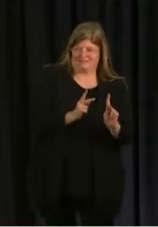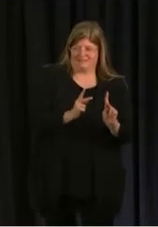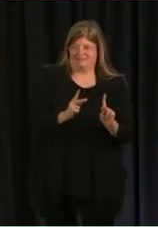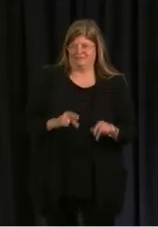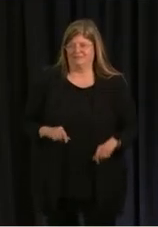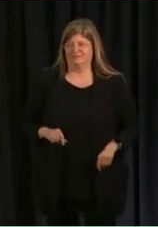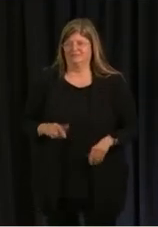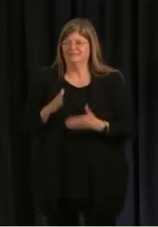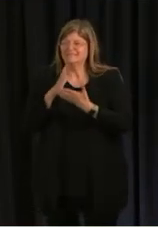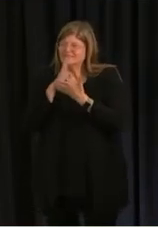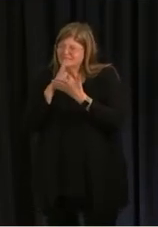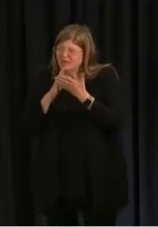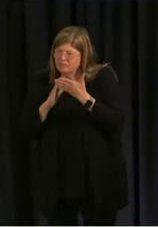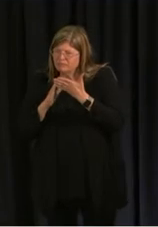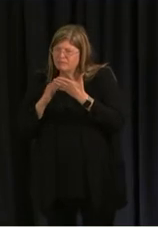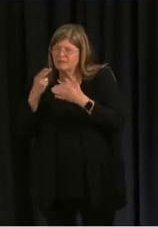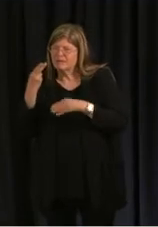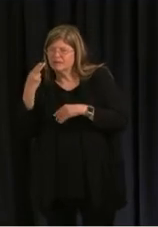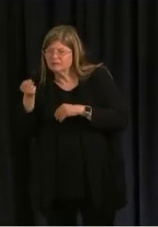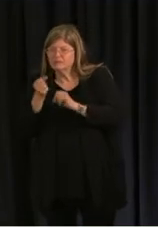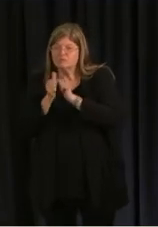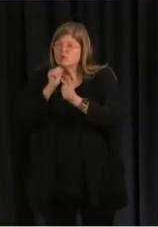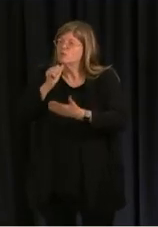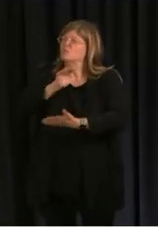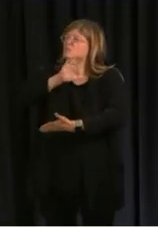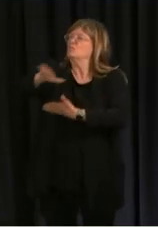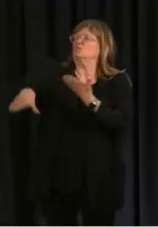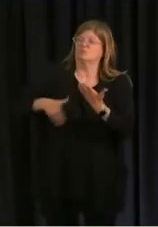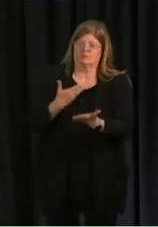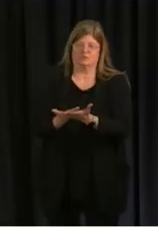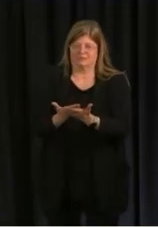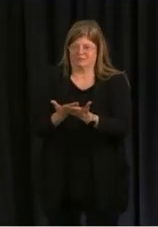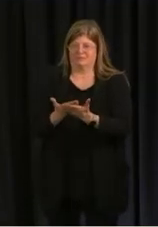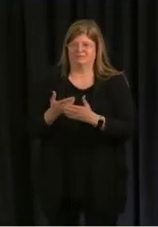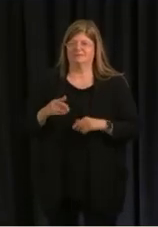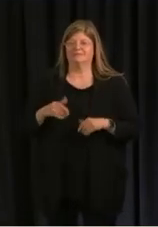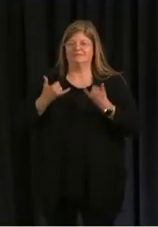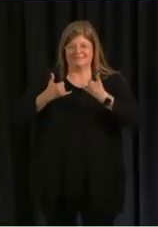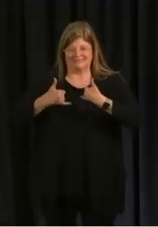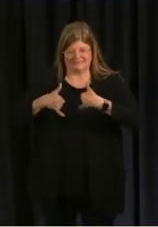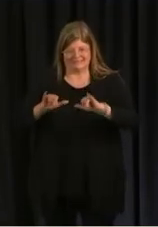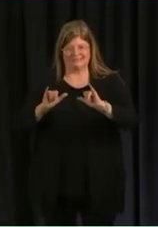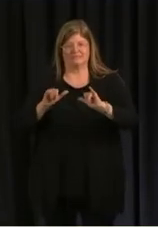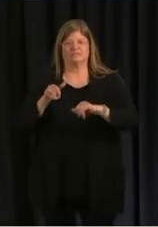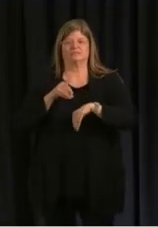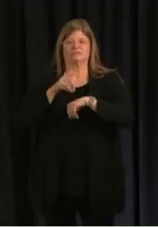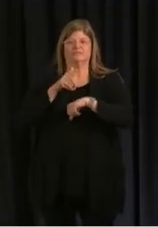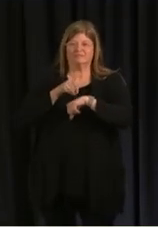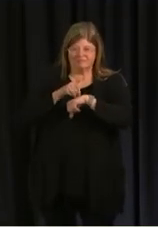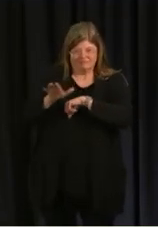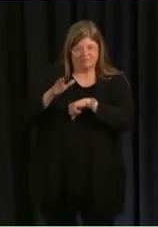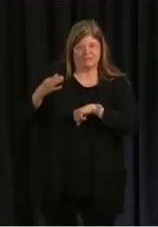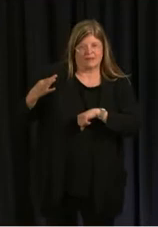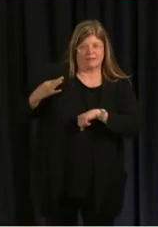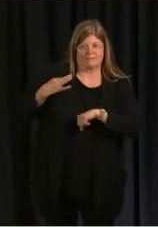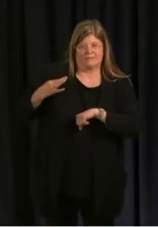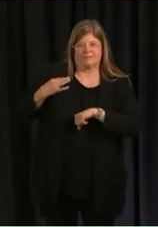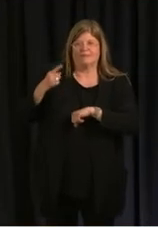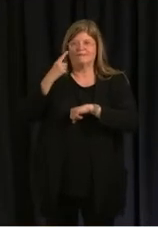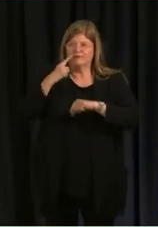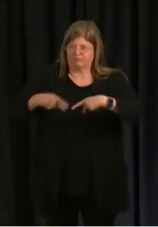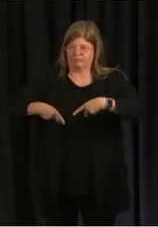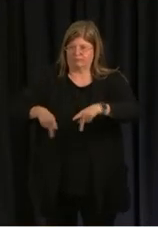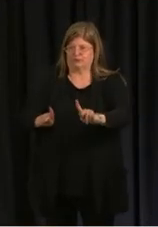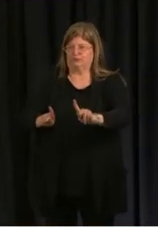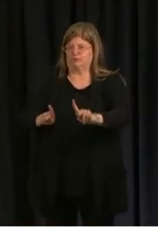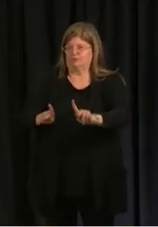under DC SAA guidelines. Field permits will also be issued for spring seasons, so just be on the lookout